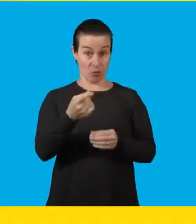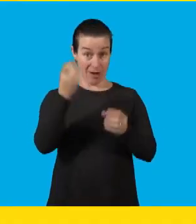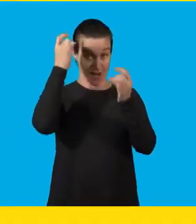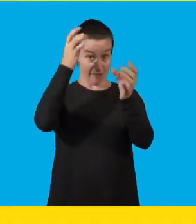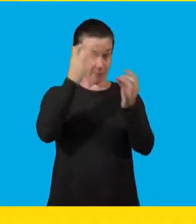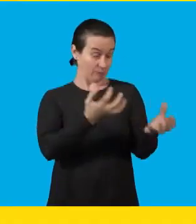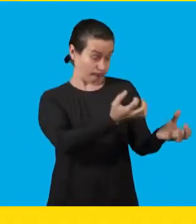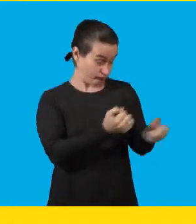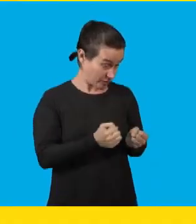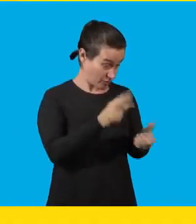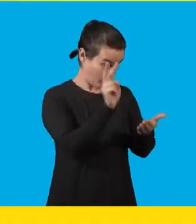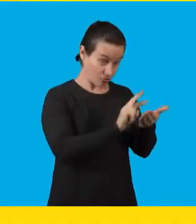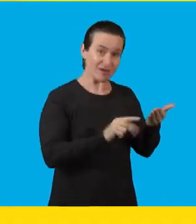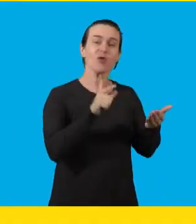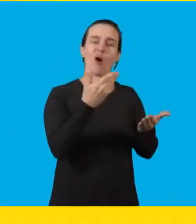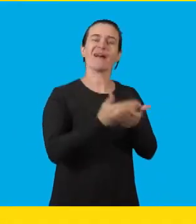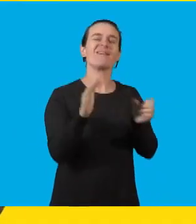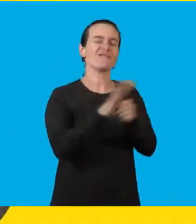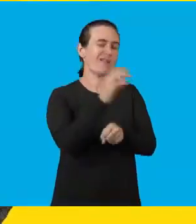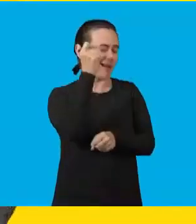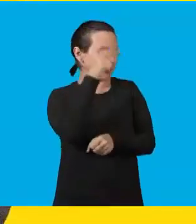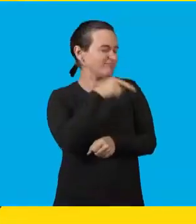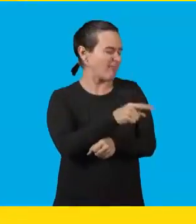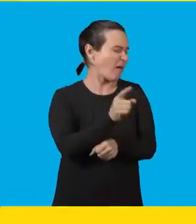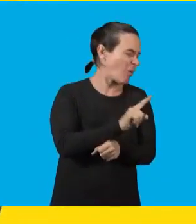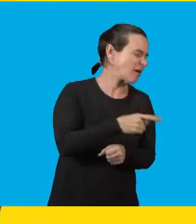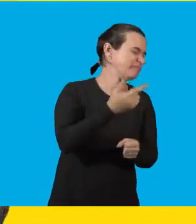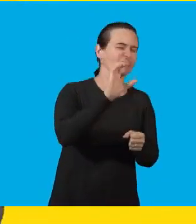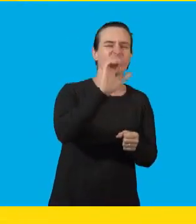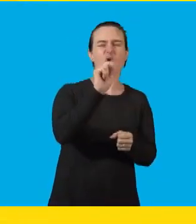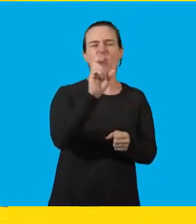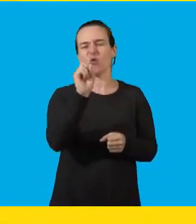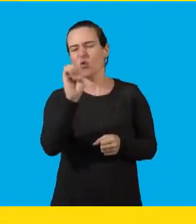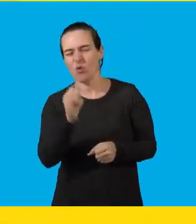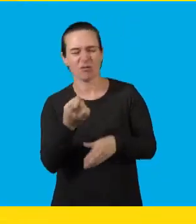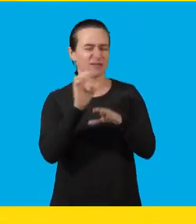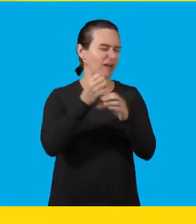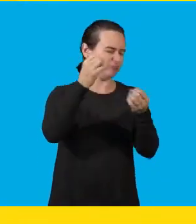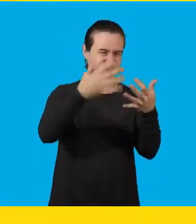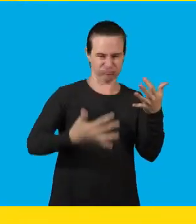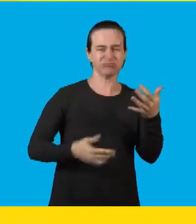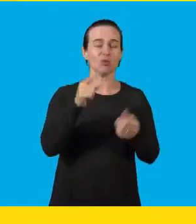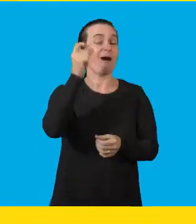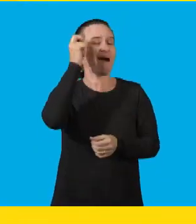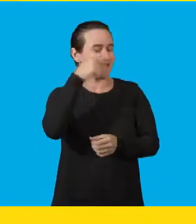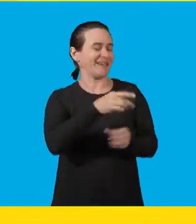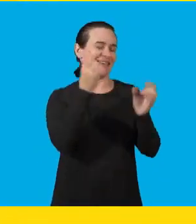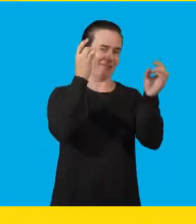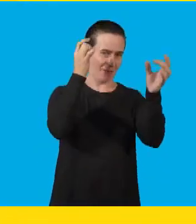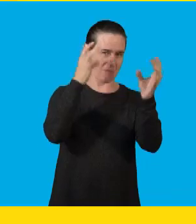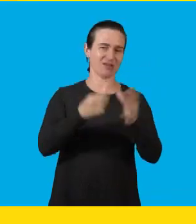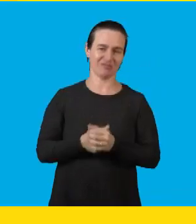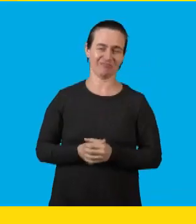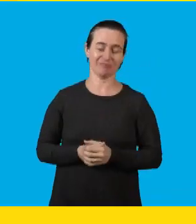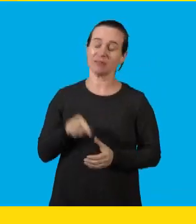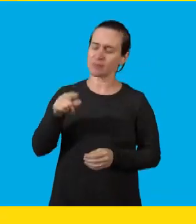source later on when you read it and look at cause and effect and other things you have to do with the sources. So it's